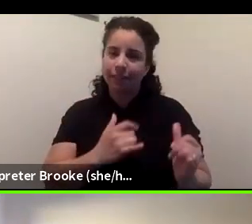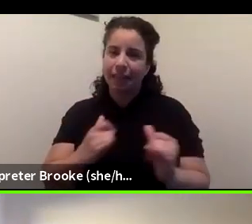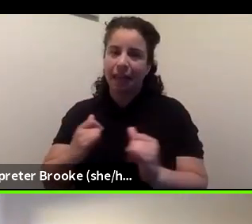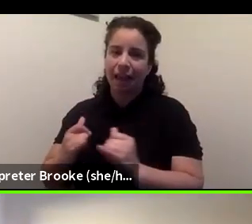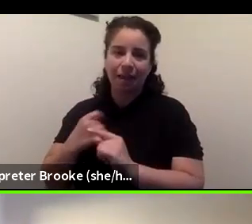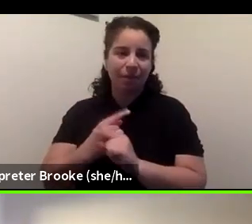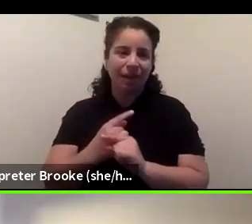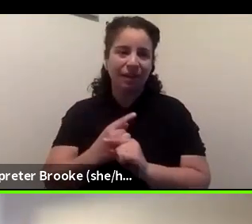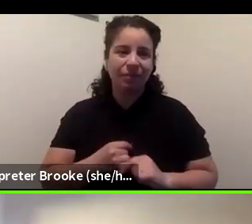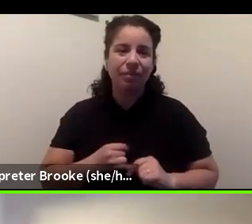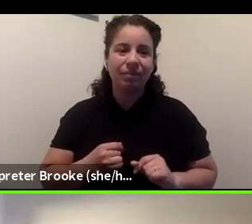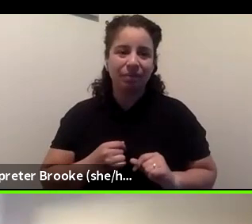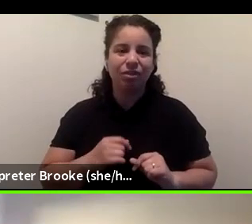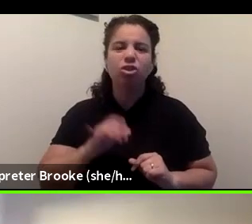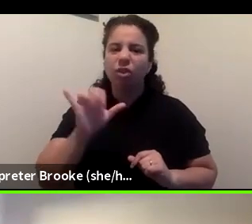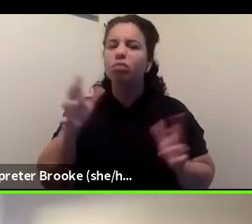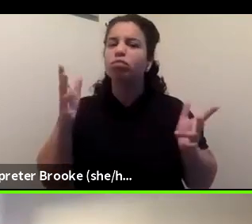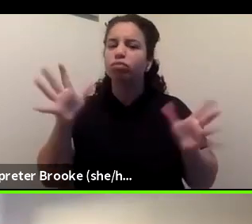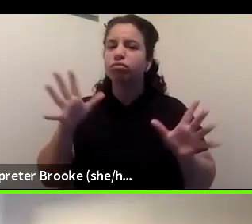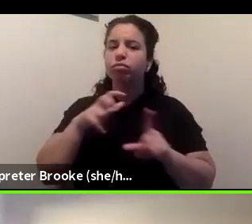and that's my check-in.